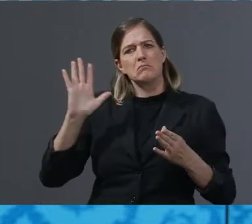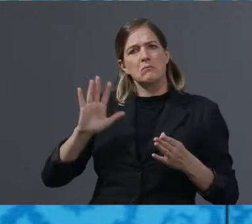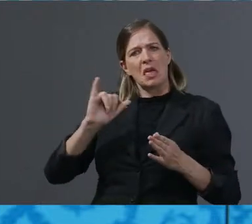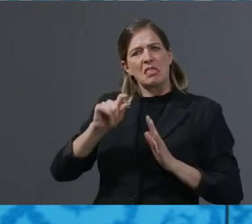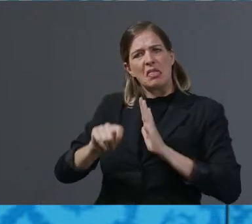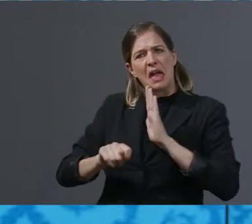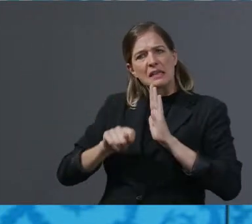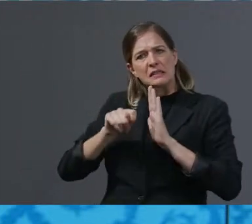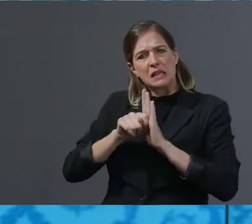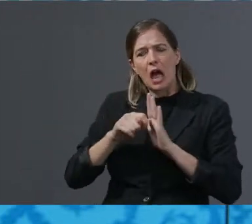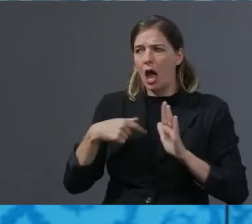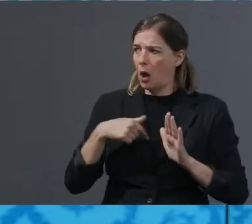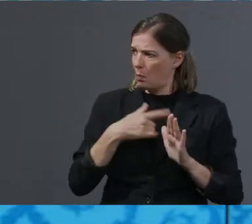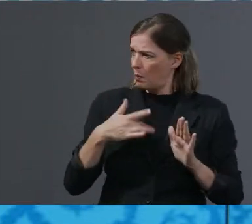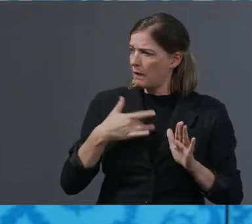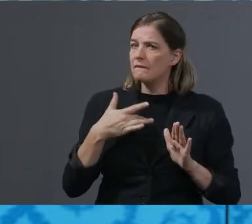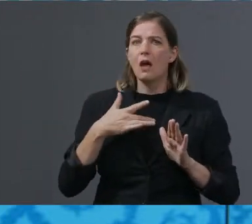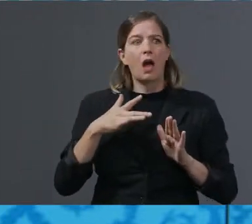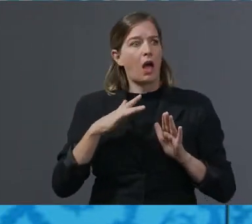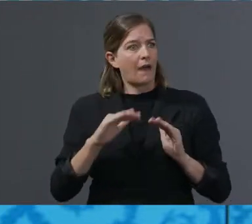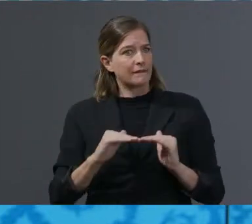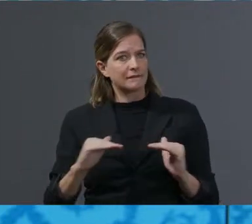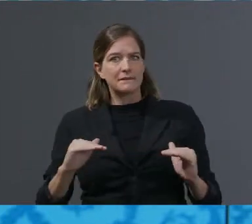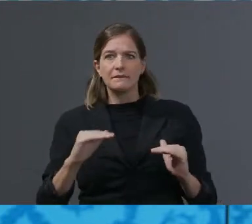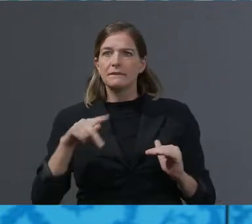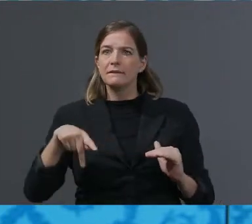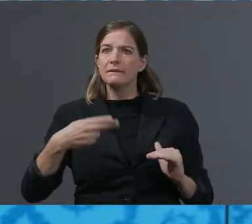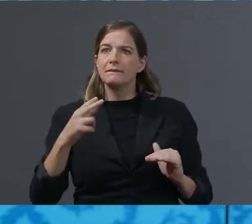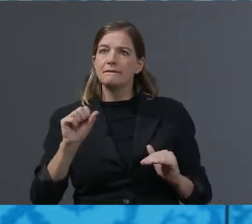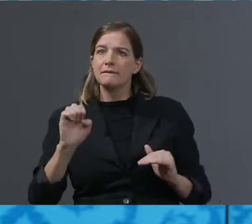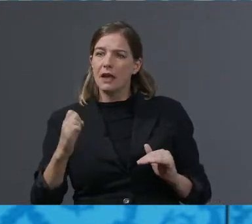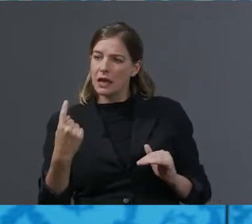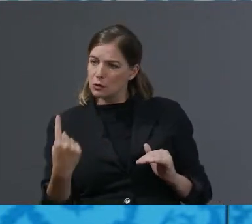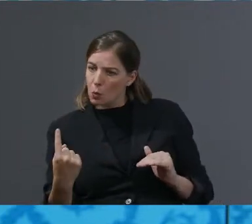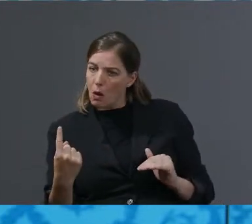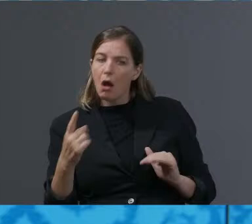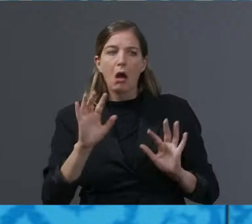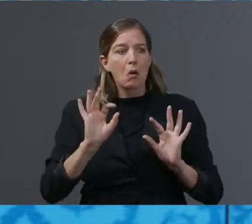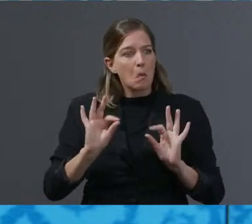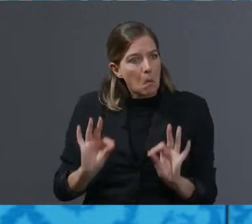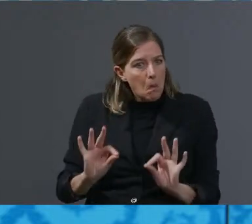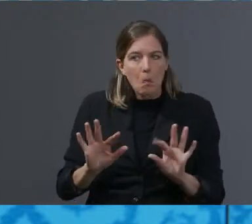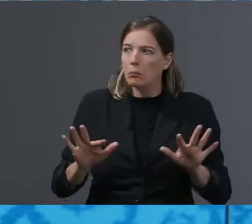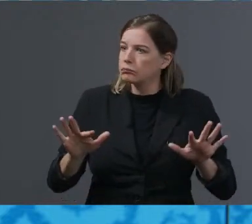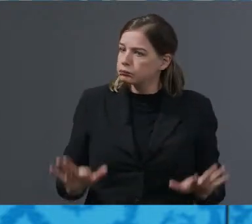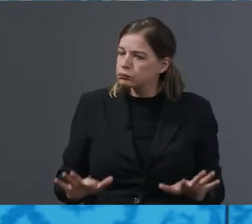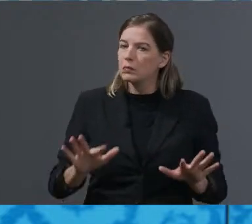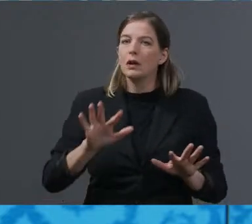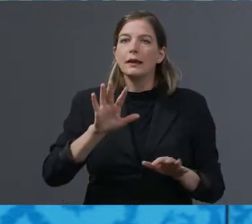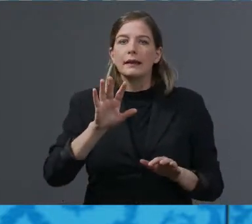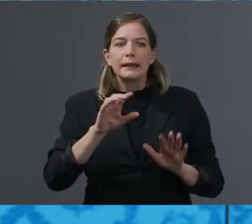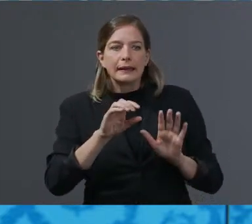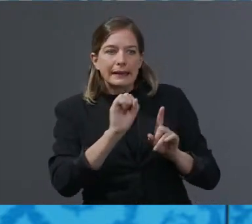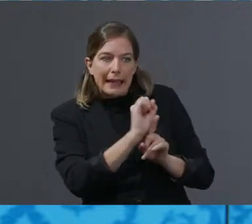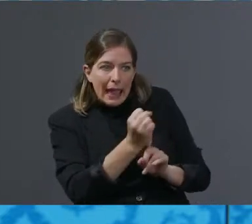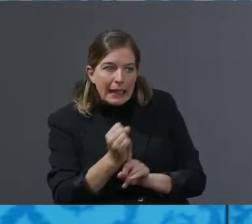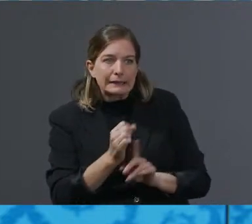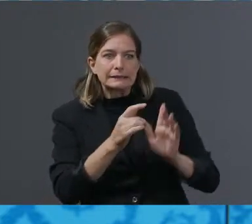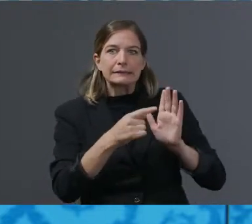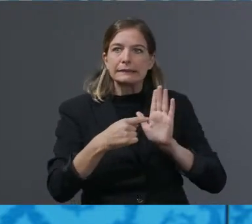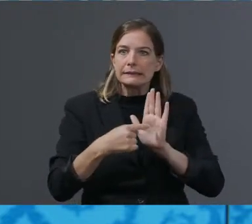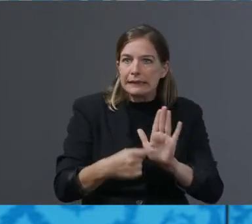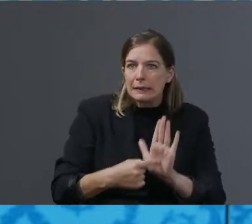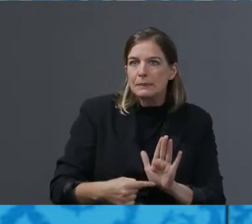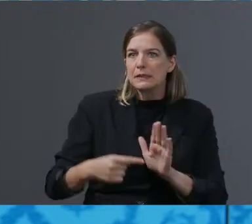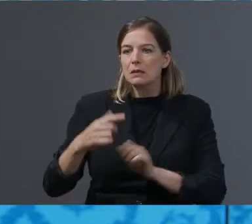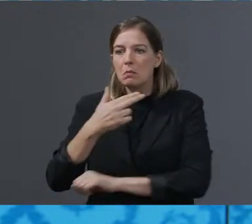phase 1 by symptoms, by cases, by hospital capacity and testing. We're going to